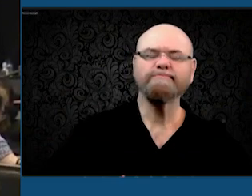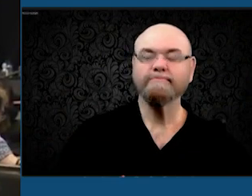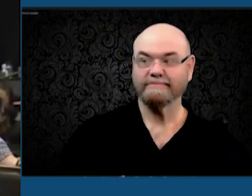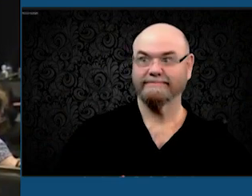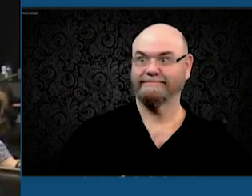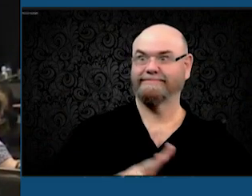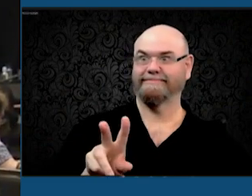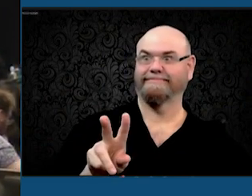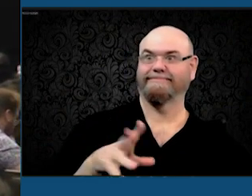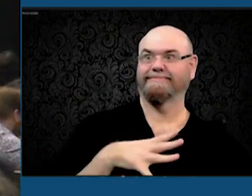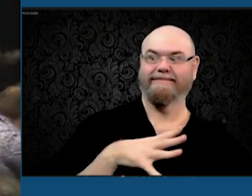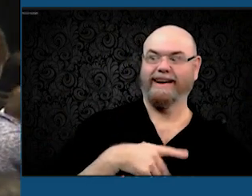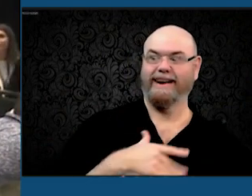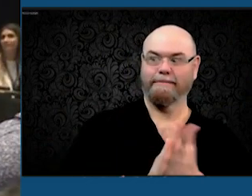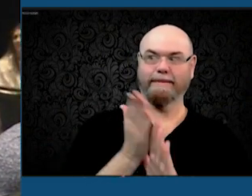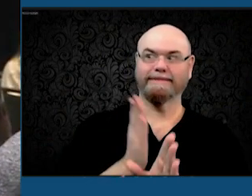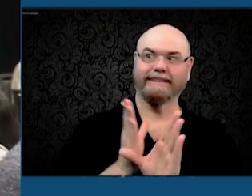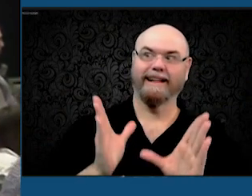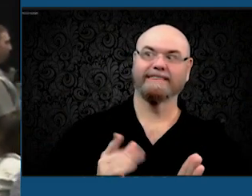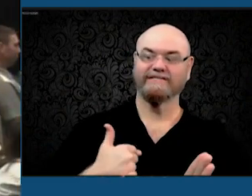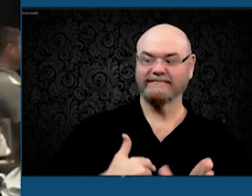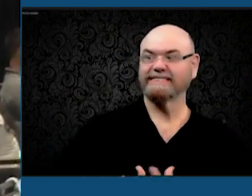become a psychologist.